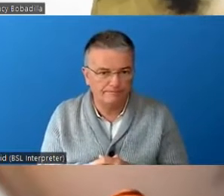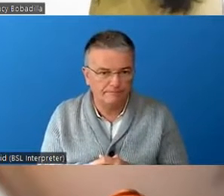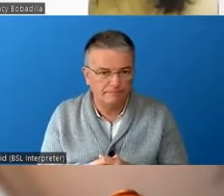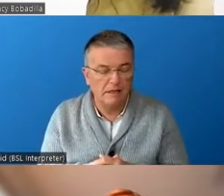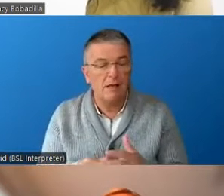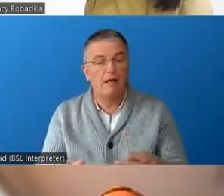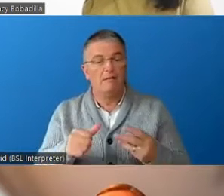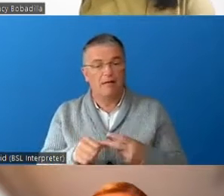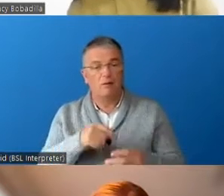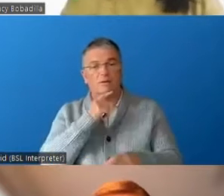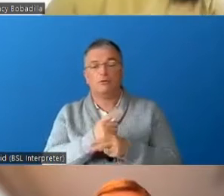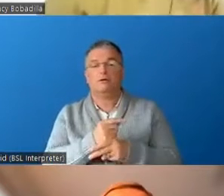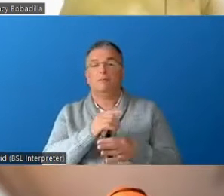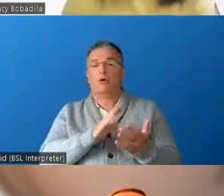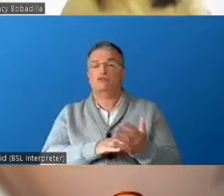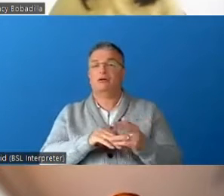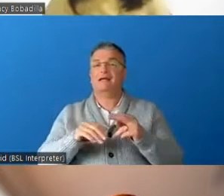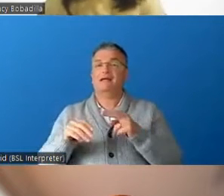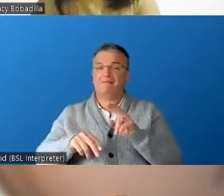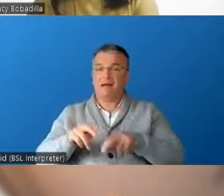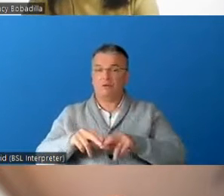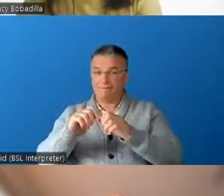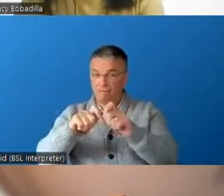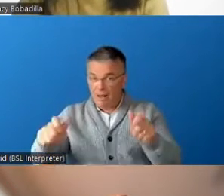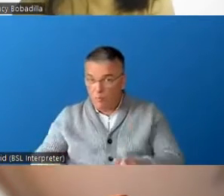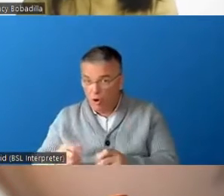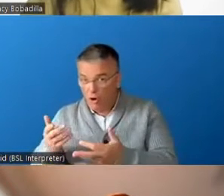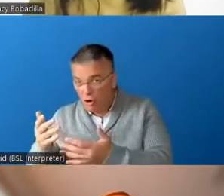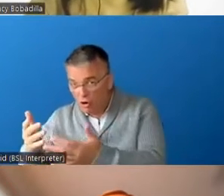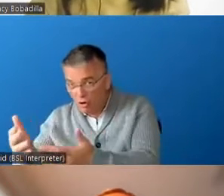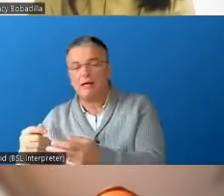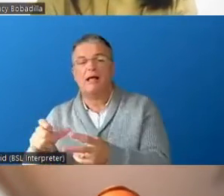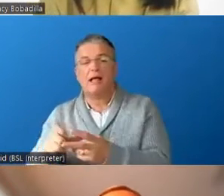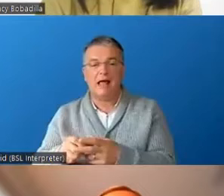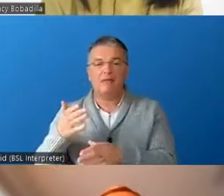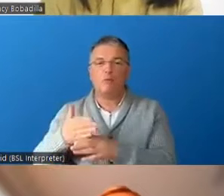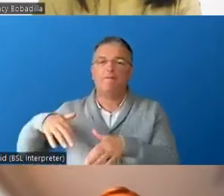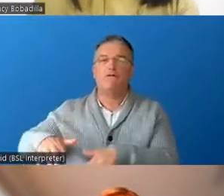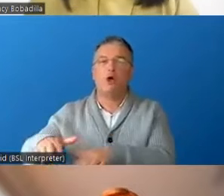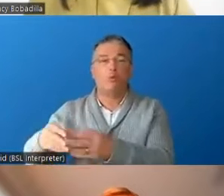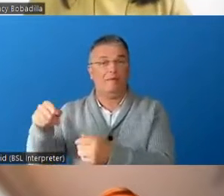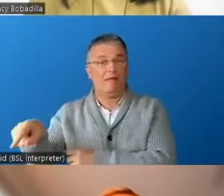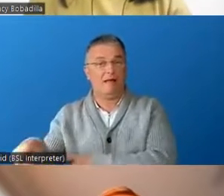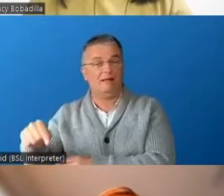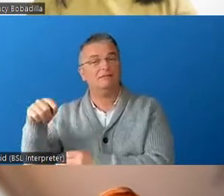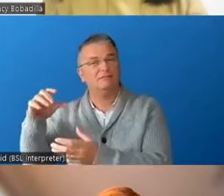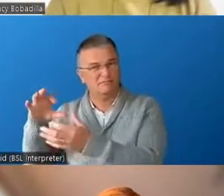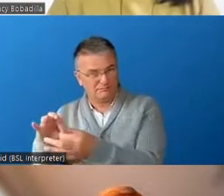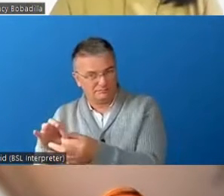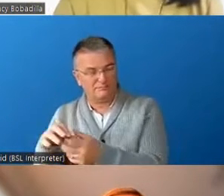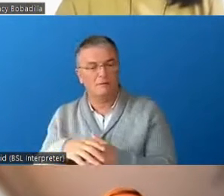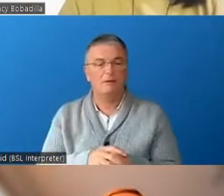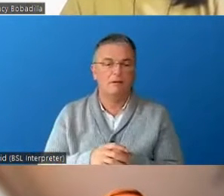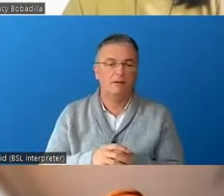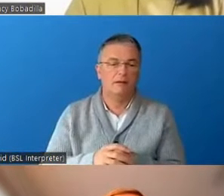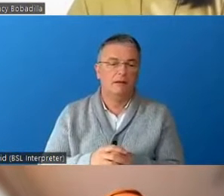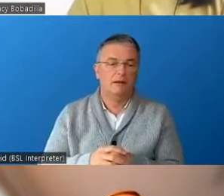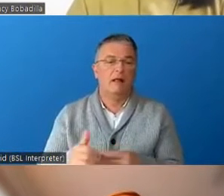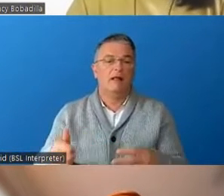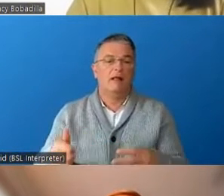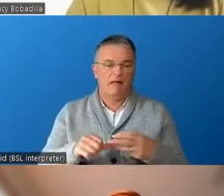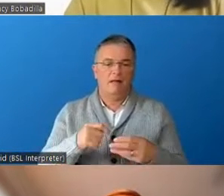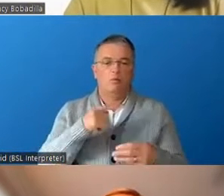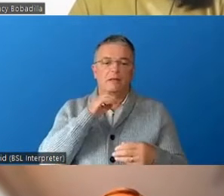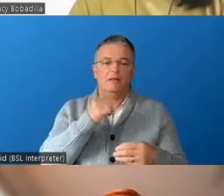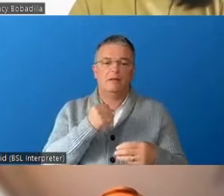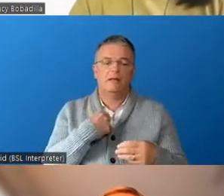our monitoring evaluation framework, and then also the accompanying workflow that is associated to that. Then we're going to